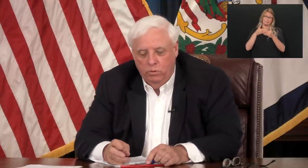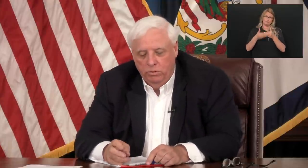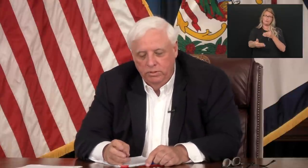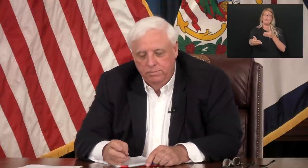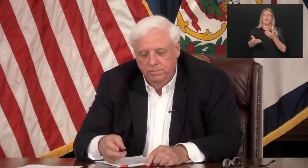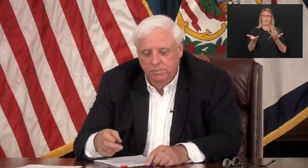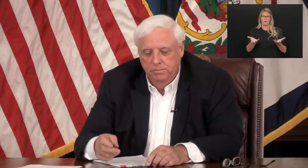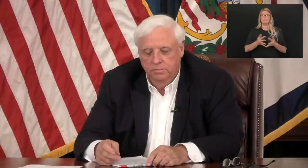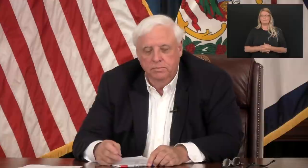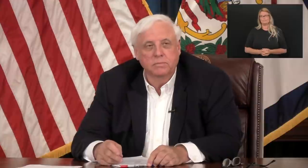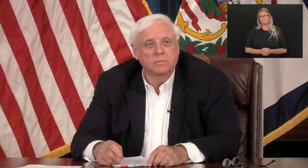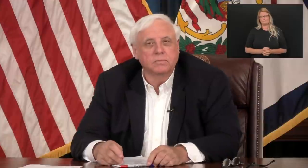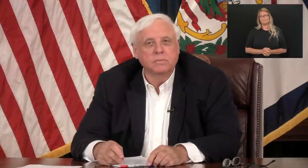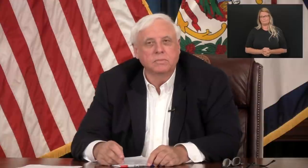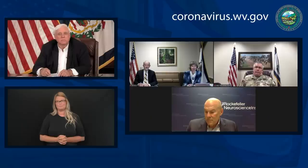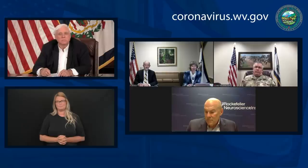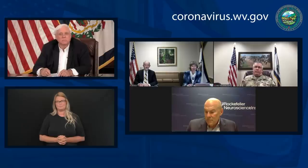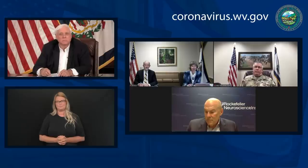moving forward.